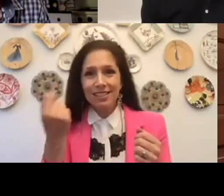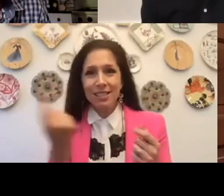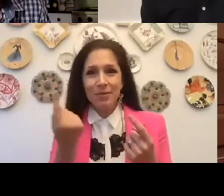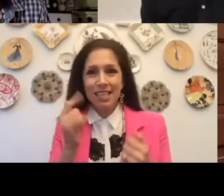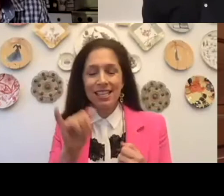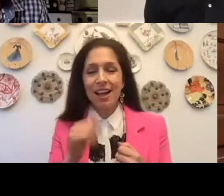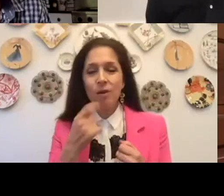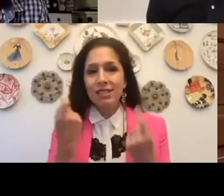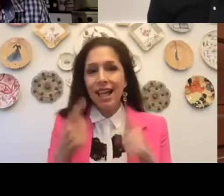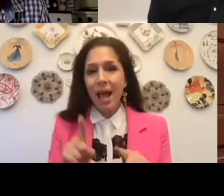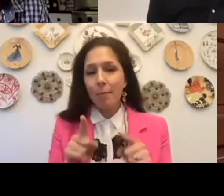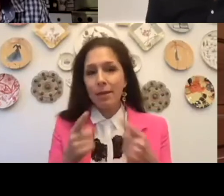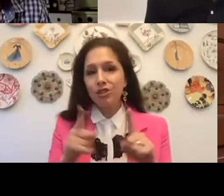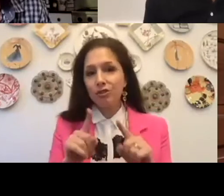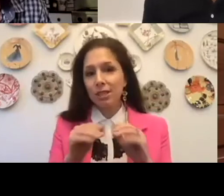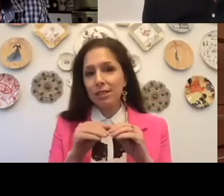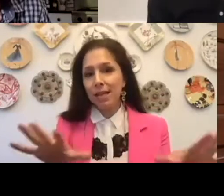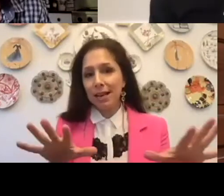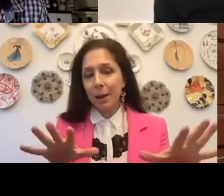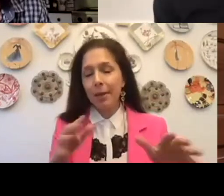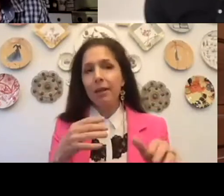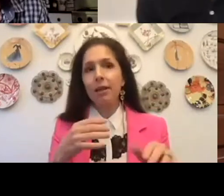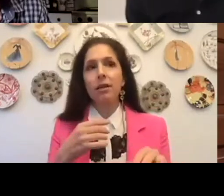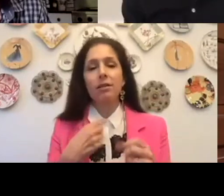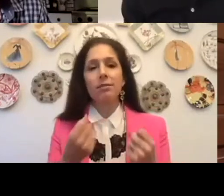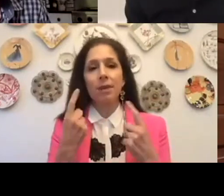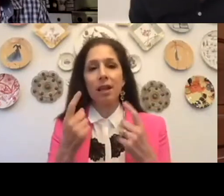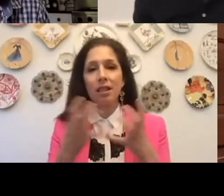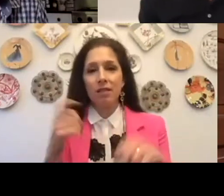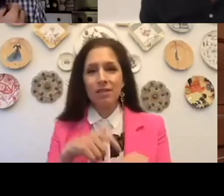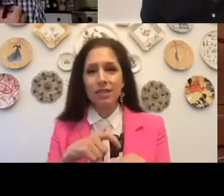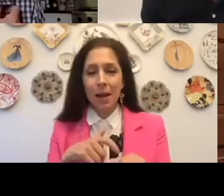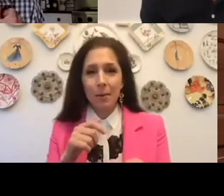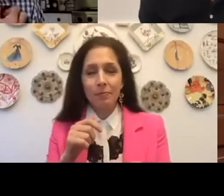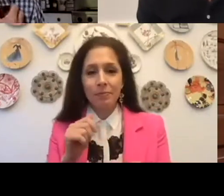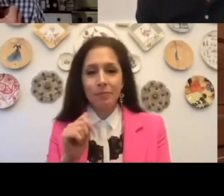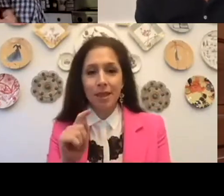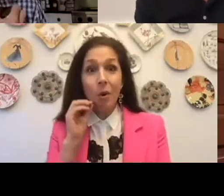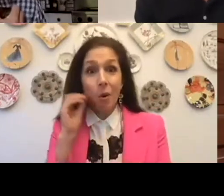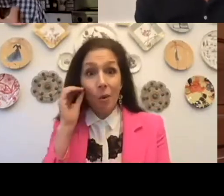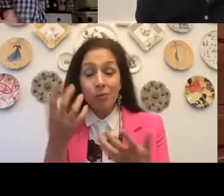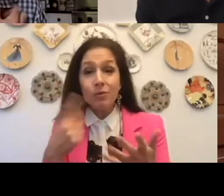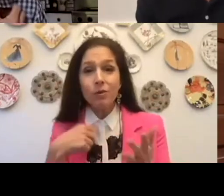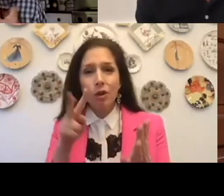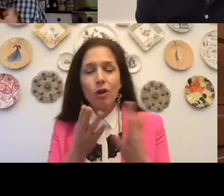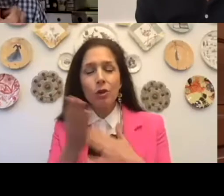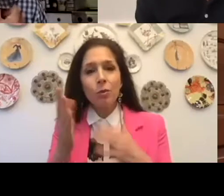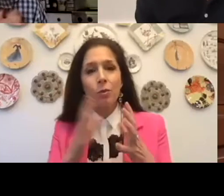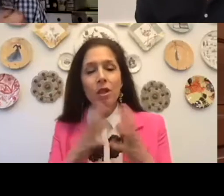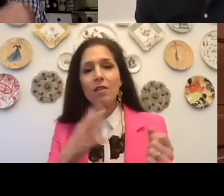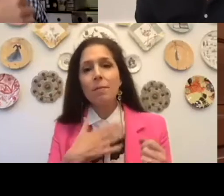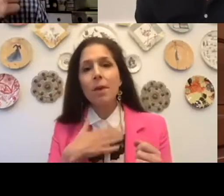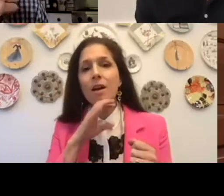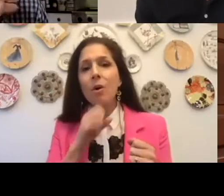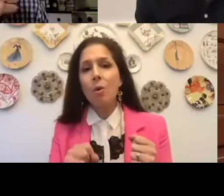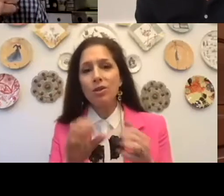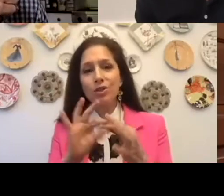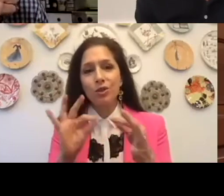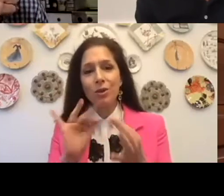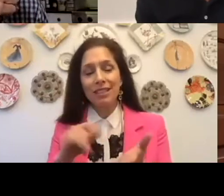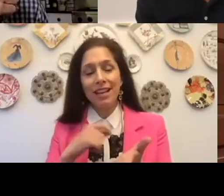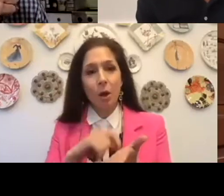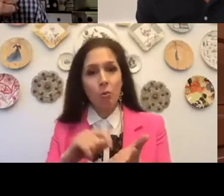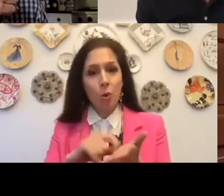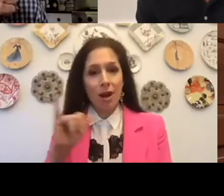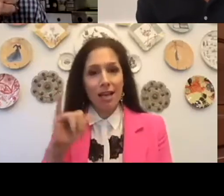I talk about this a lot because it's something that recently happened during a premiere. Like, I think oftentimes when I was at home, looking through a lot of